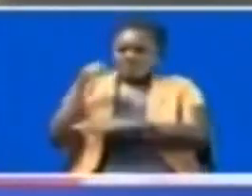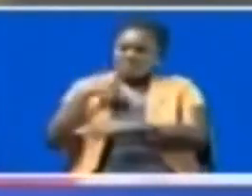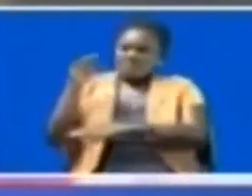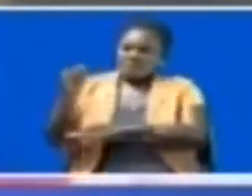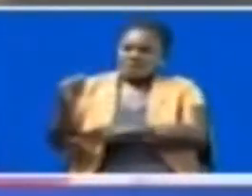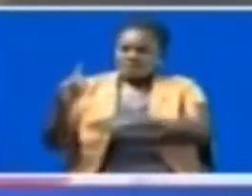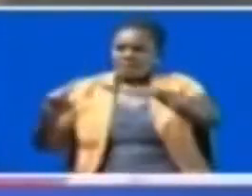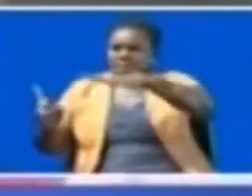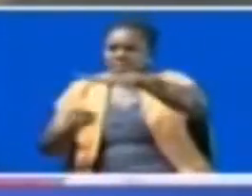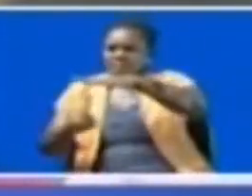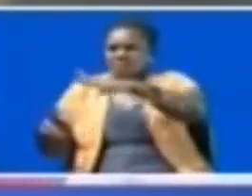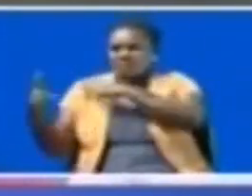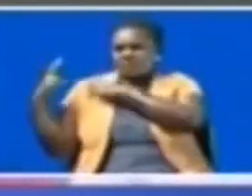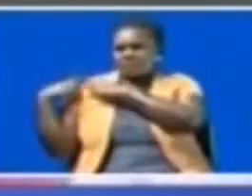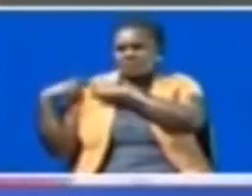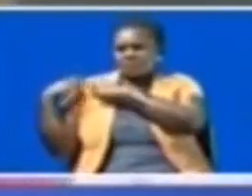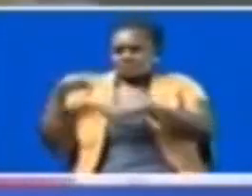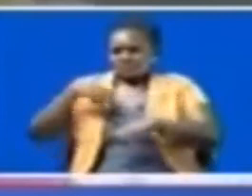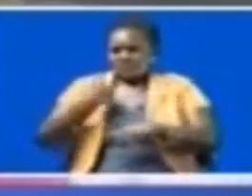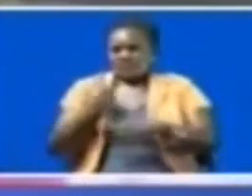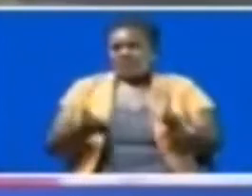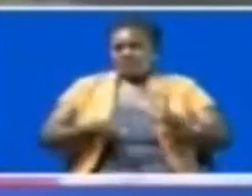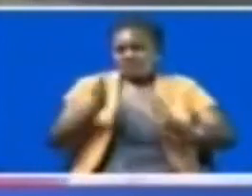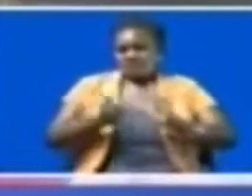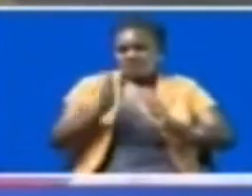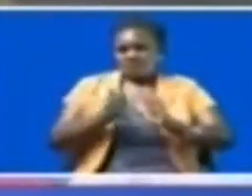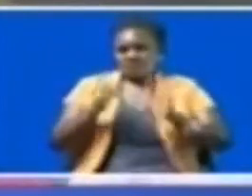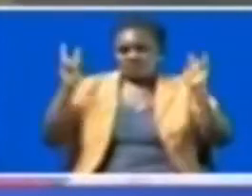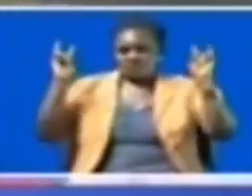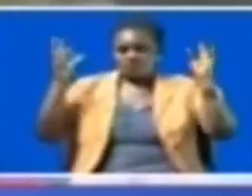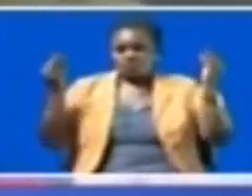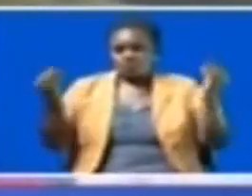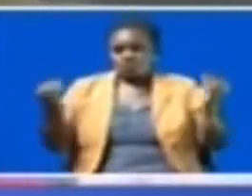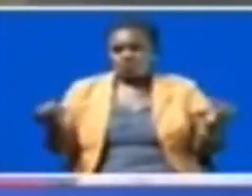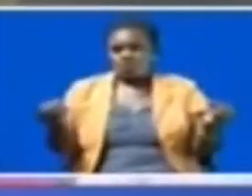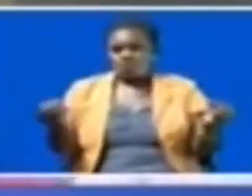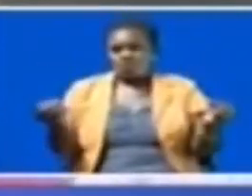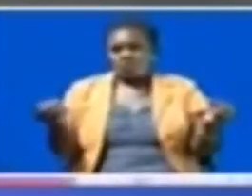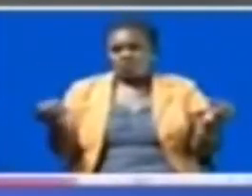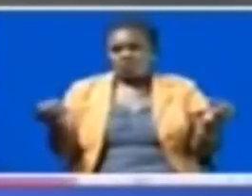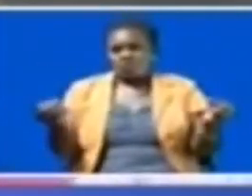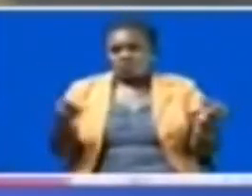the ministry in charge will, as a matter of urgency, have this issue resolved so that these outlets can get their